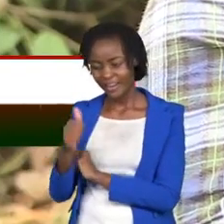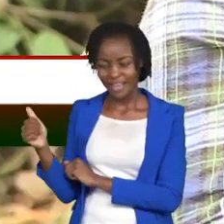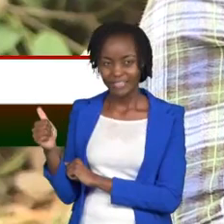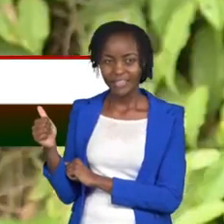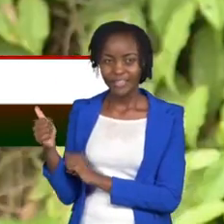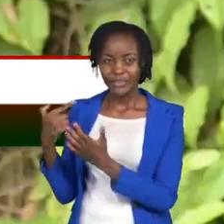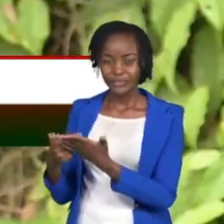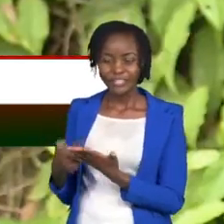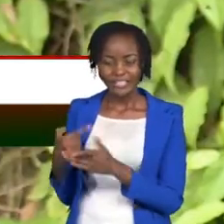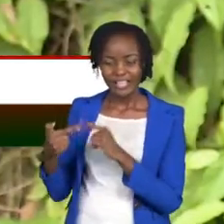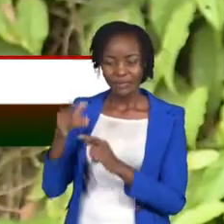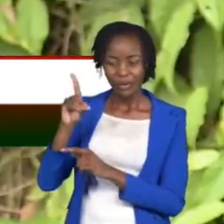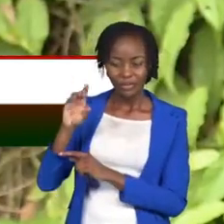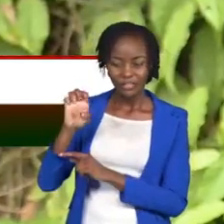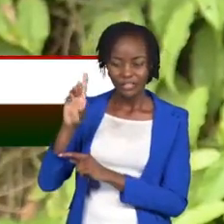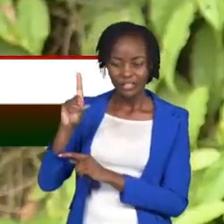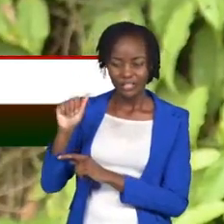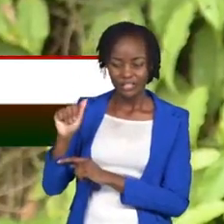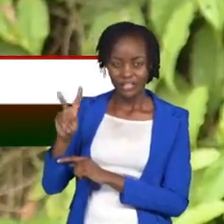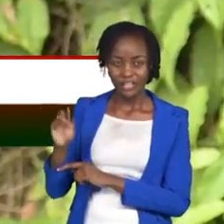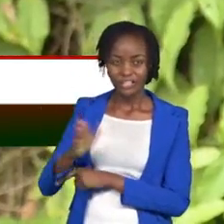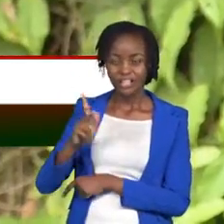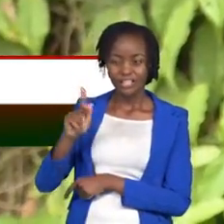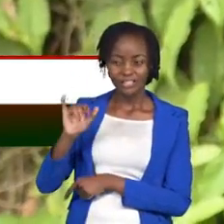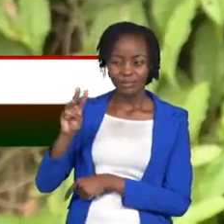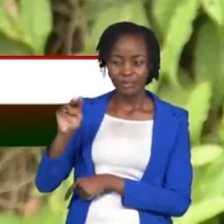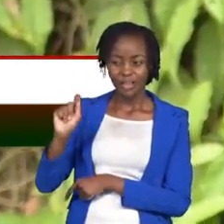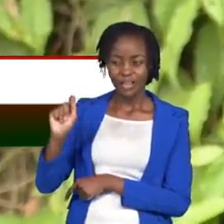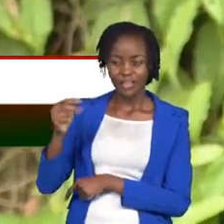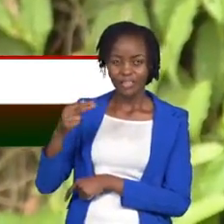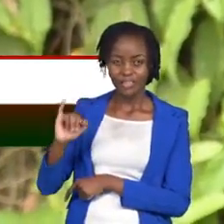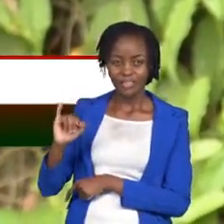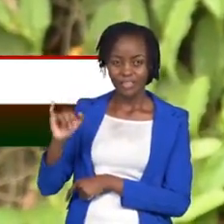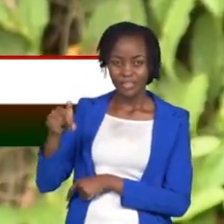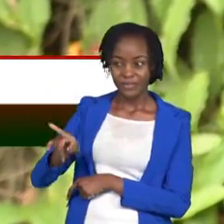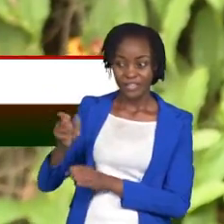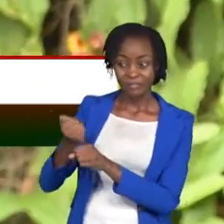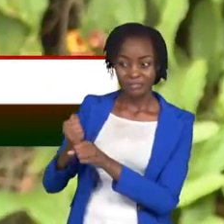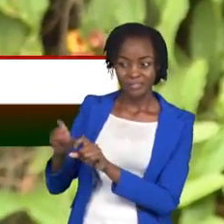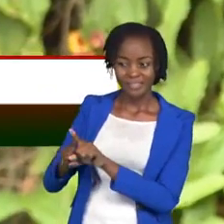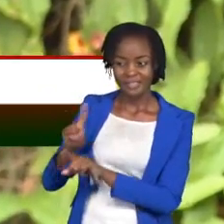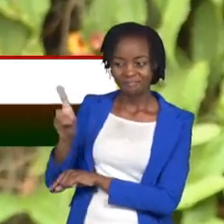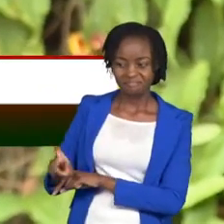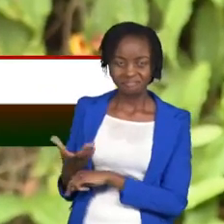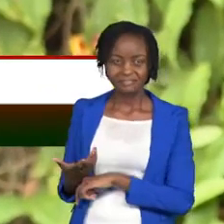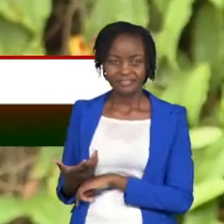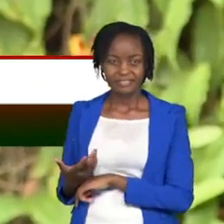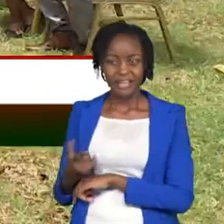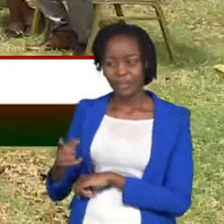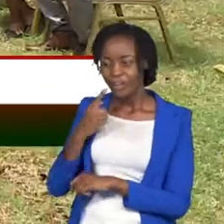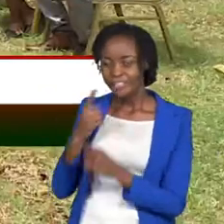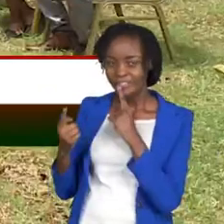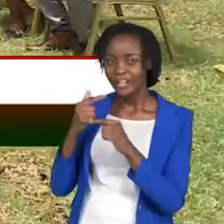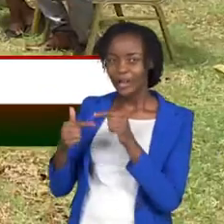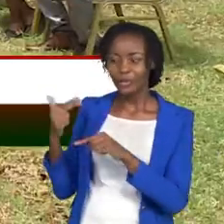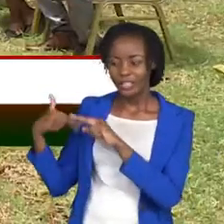Dedan Kimathi, or told them about this Nandi River, something like whatever you're saying? When was the last time you sat with them and told them about a small